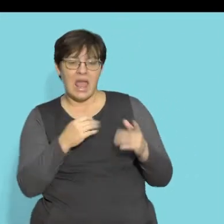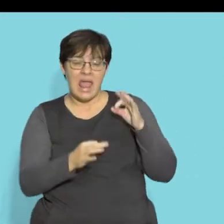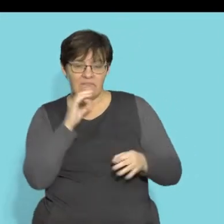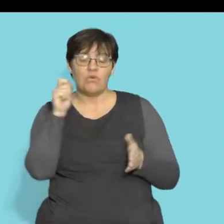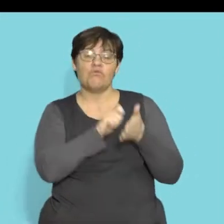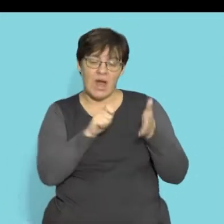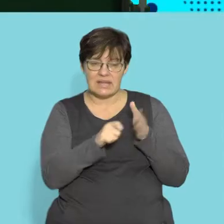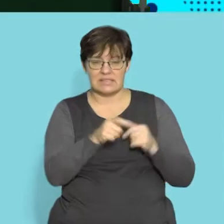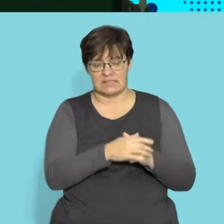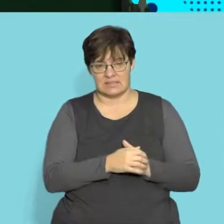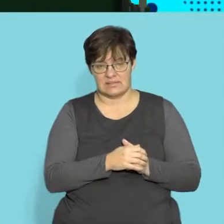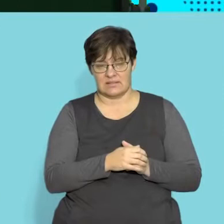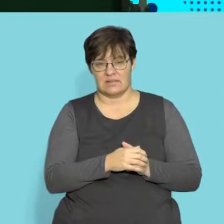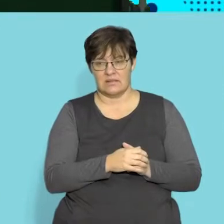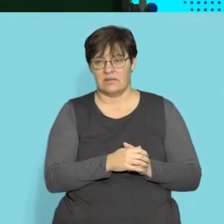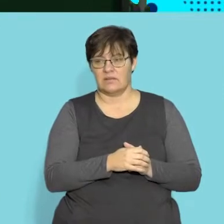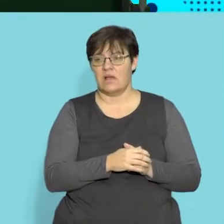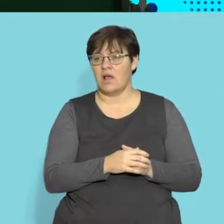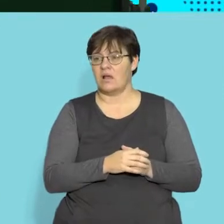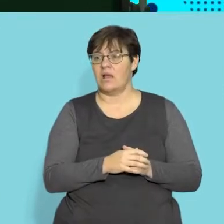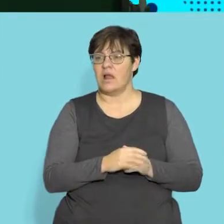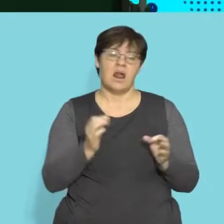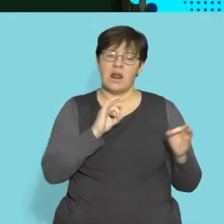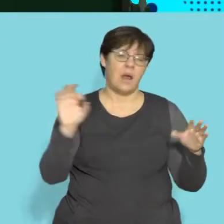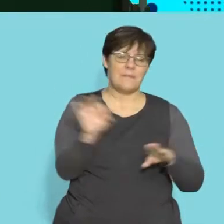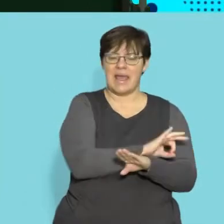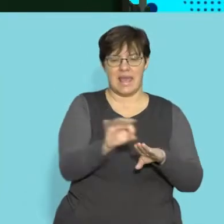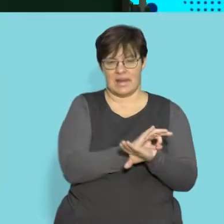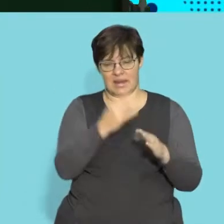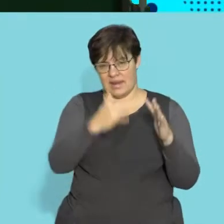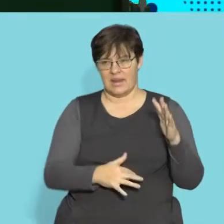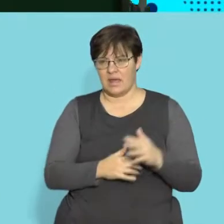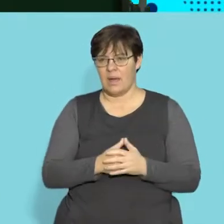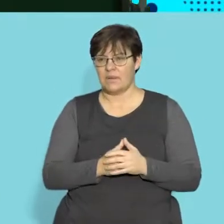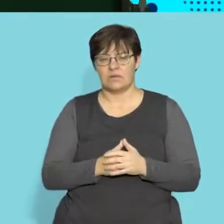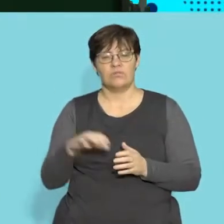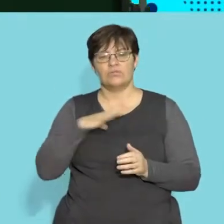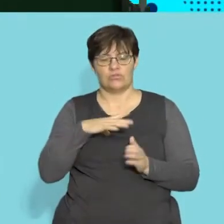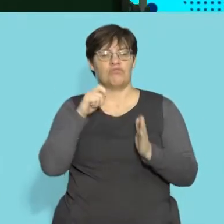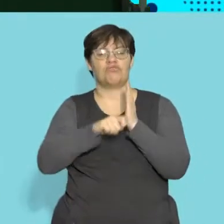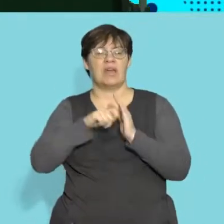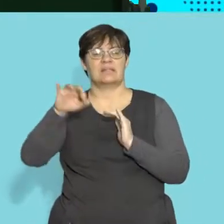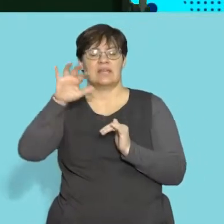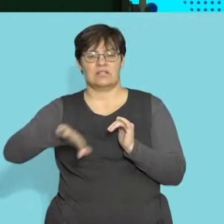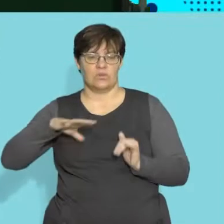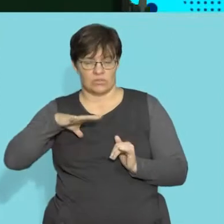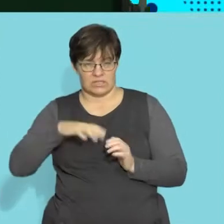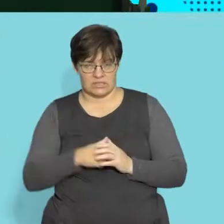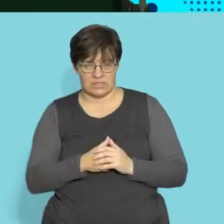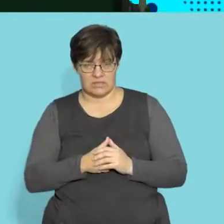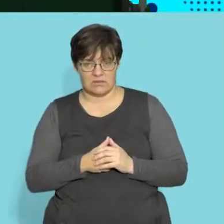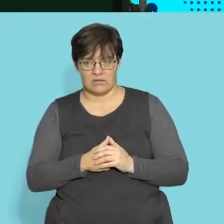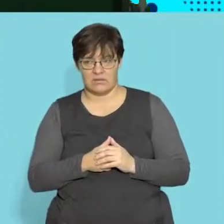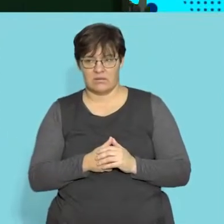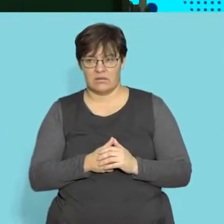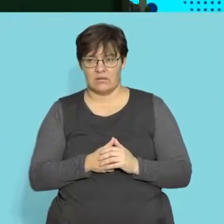you've written the essay. So often you do an elaborate plan, but you now haven't got to writing that essay. I would then